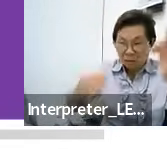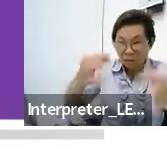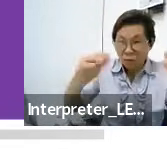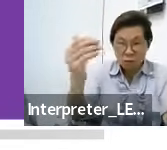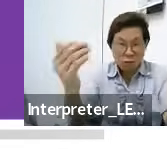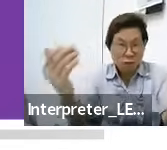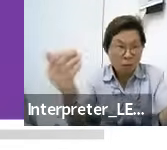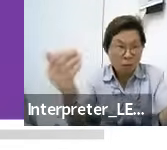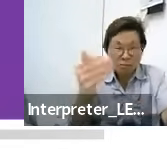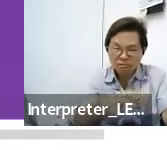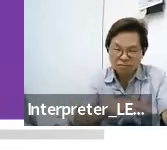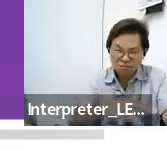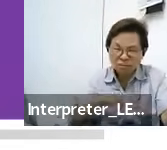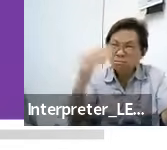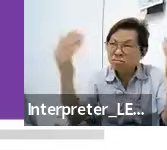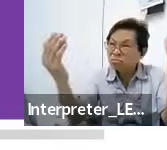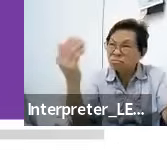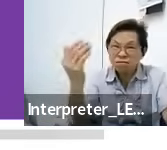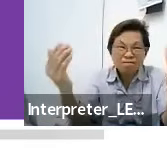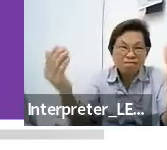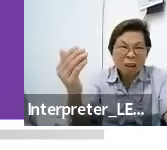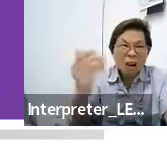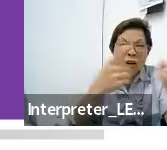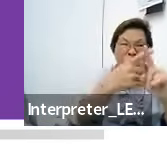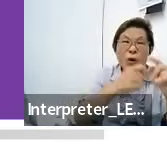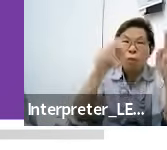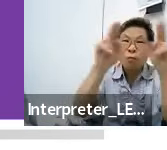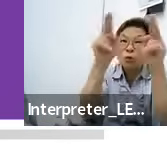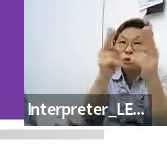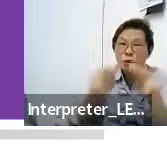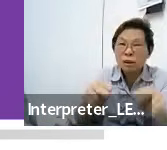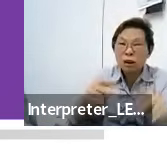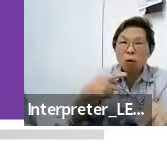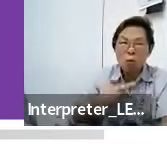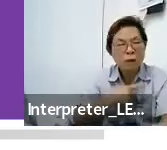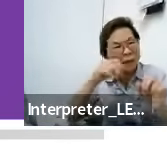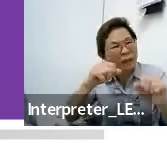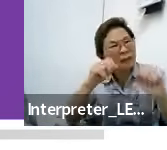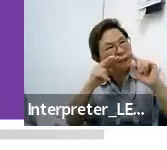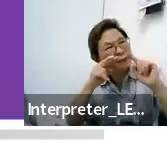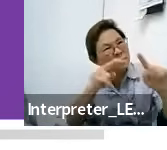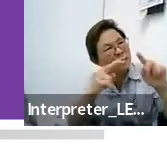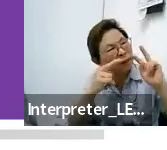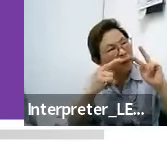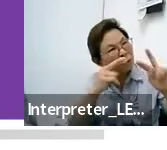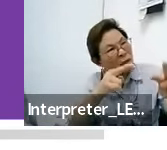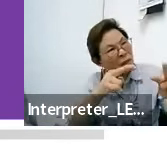the estimated value from UNICEF, we can see that